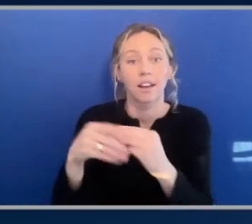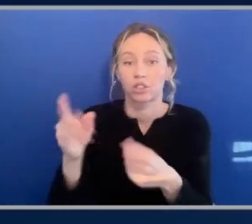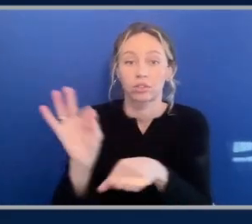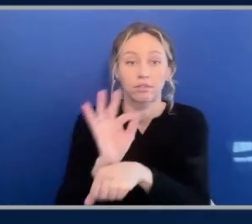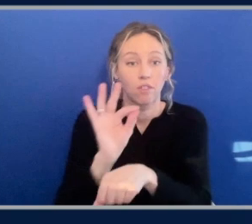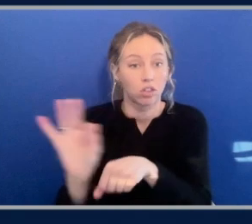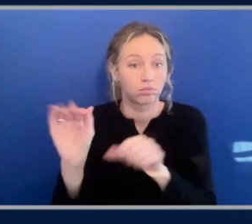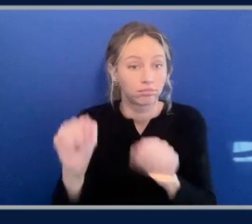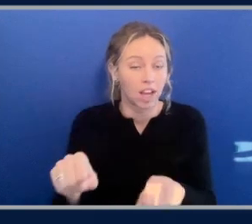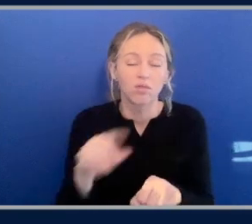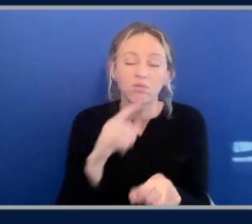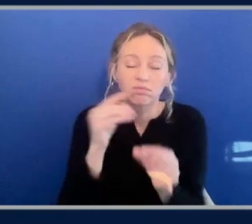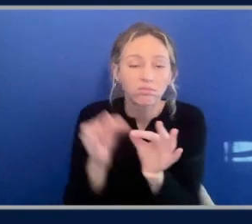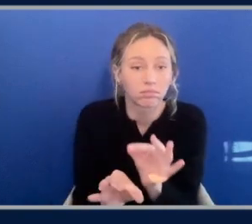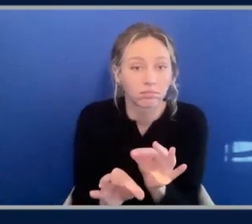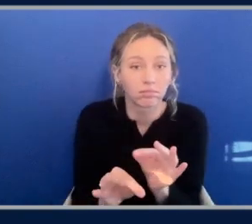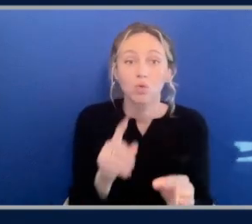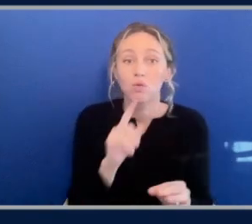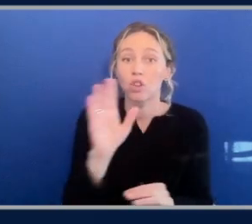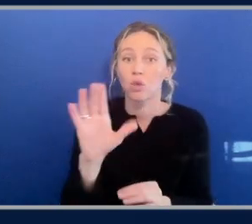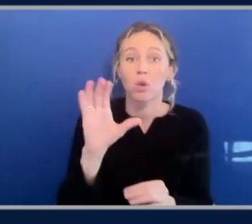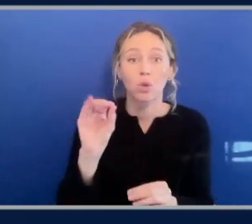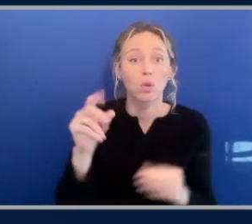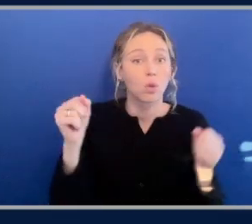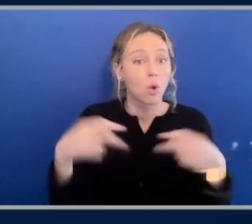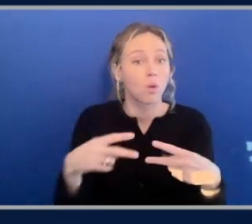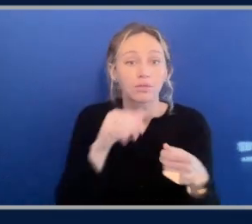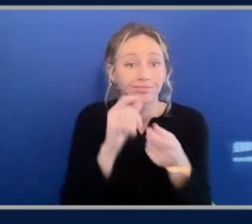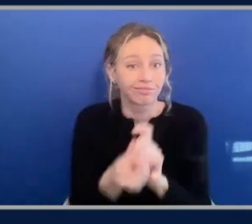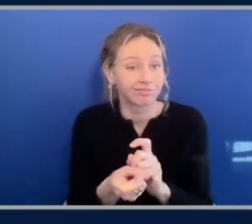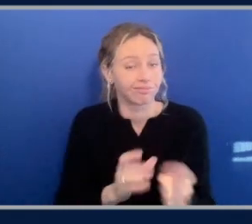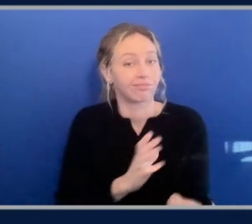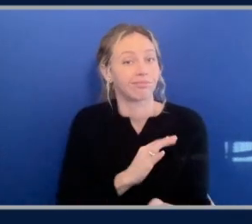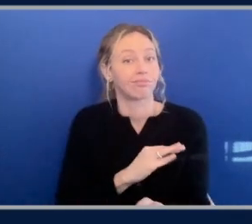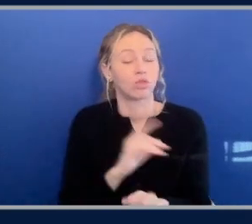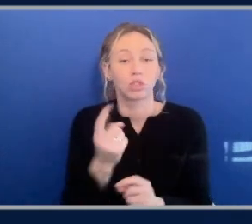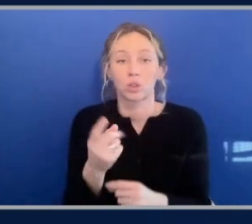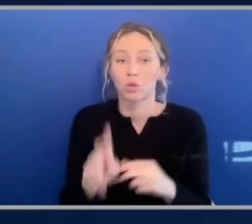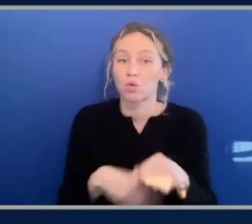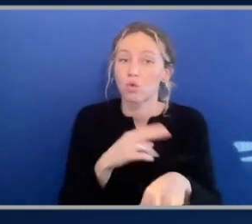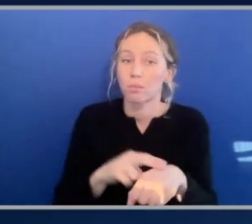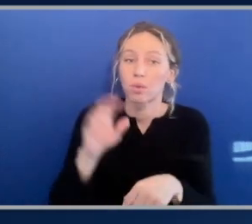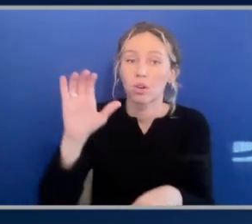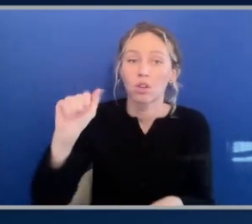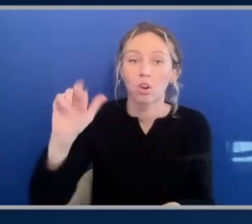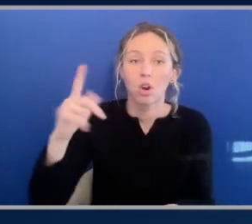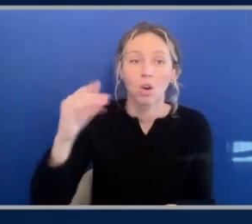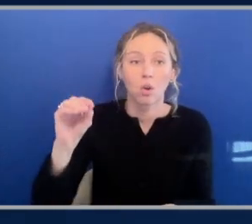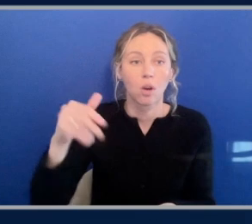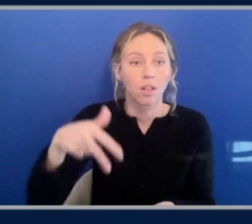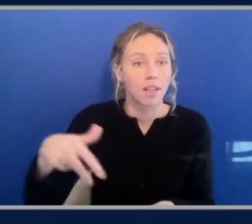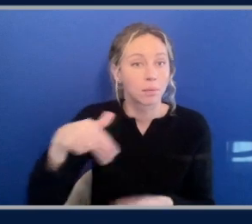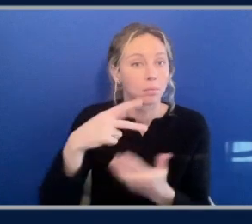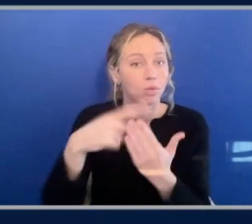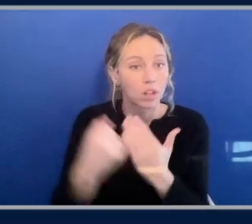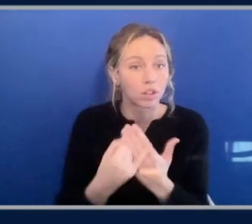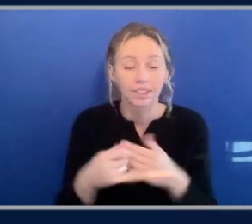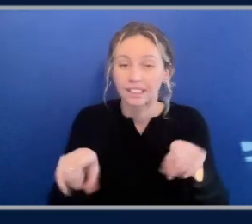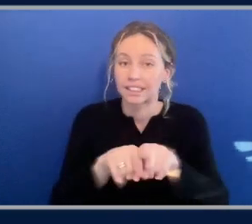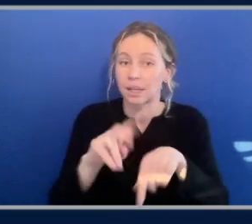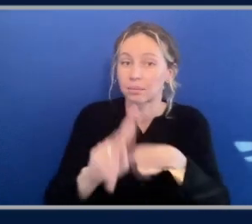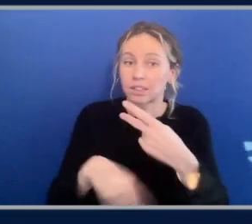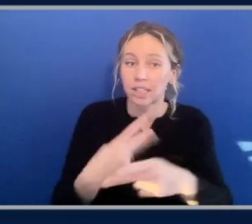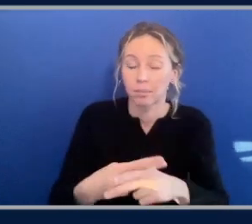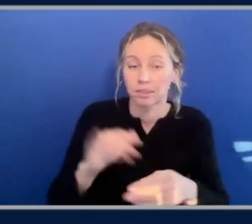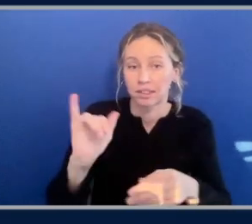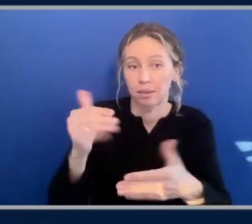But your code, the best part is, doesn't change, right? It's right here. This is just a normal Cargo Lambda project. Exactly. You've got your same types just like before, and in this case,